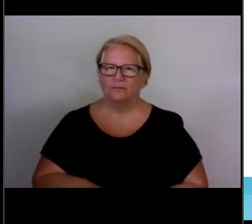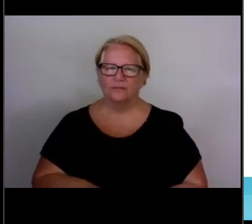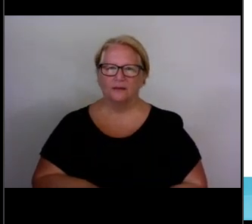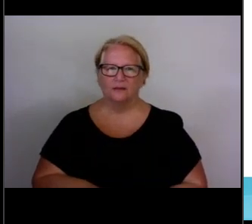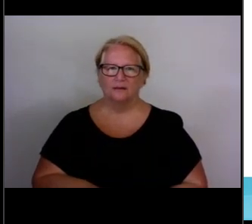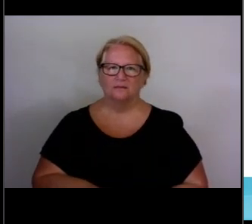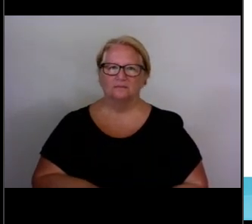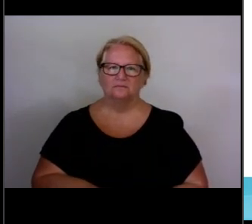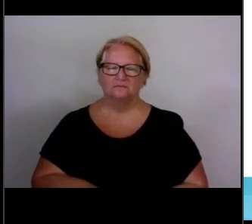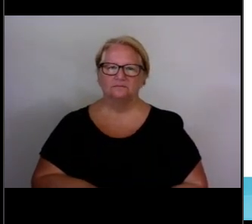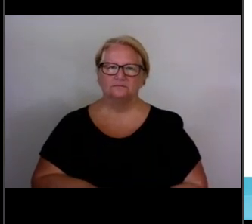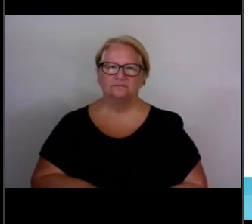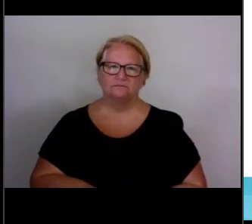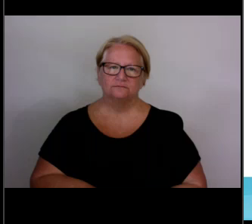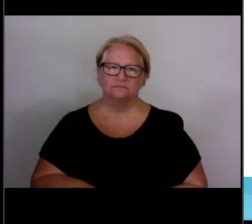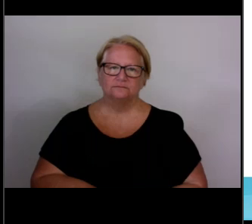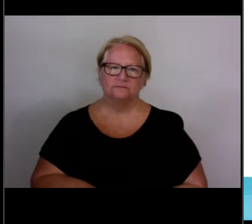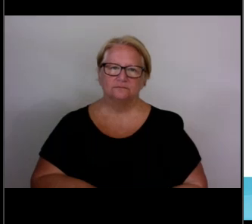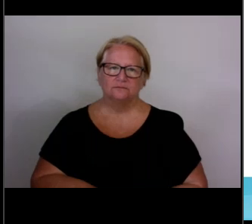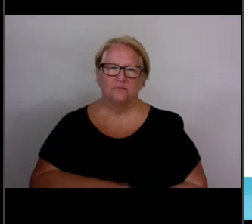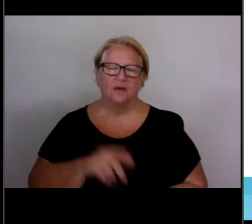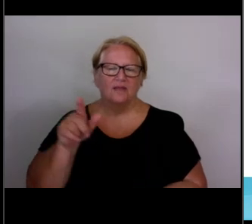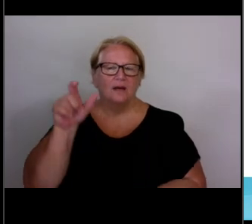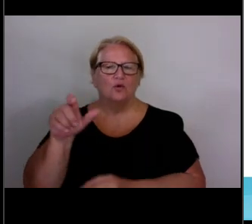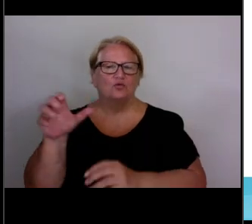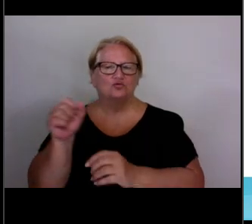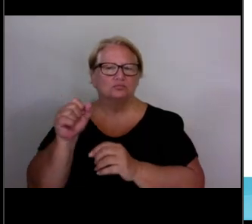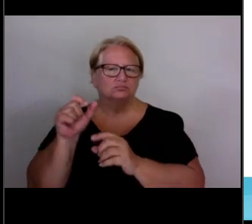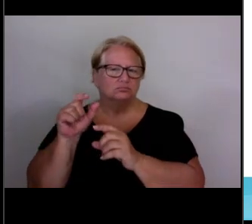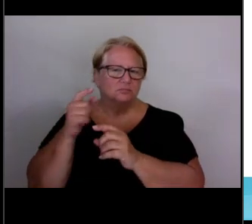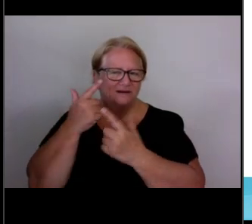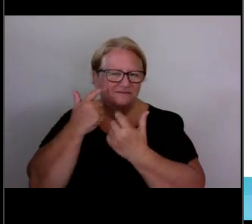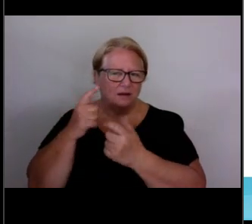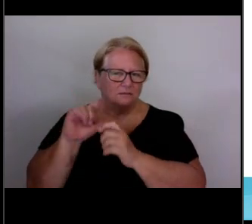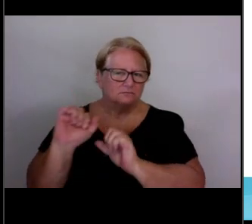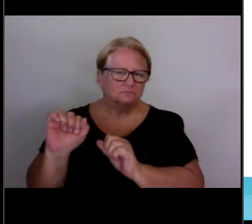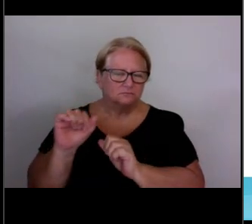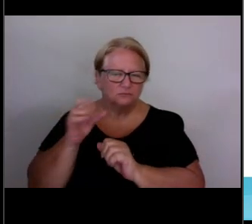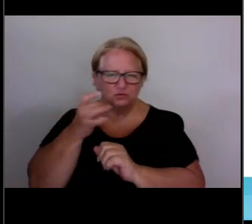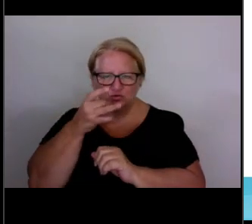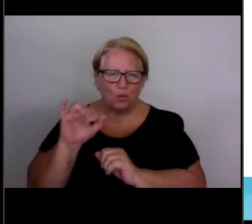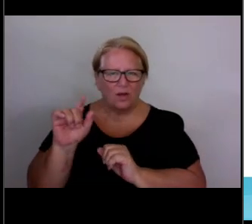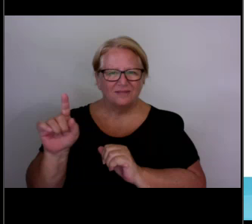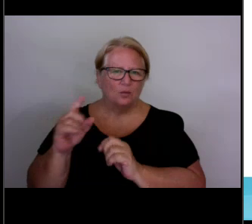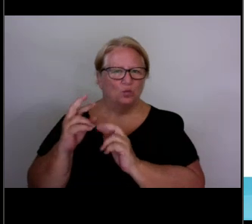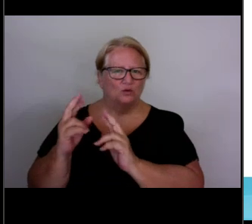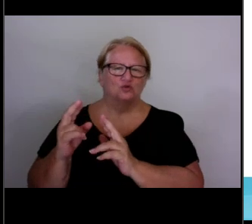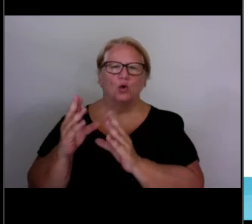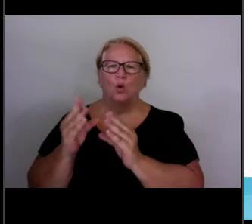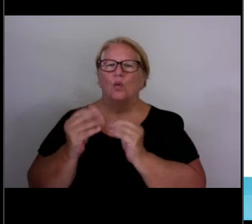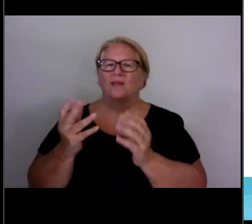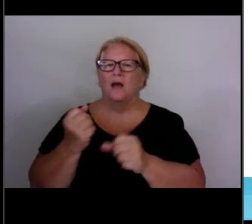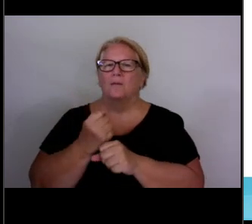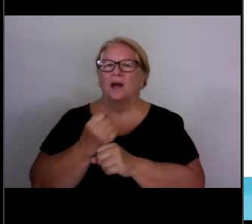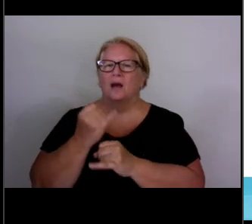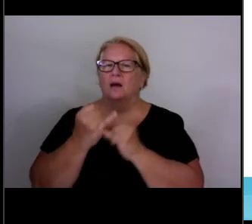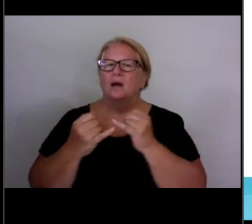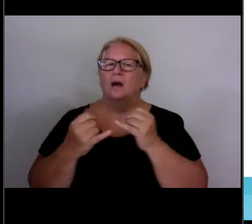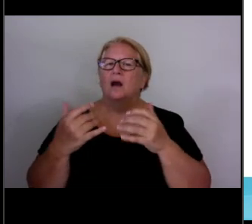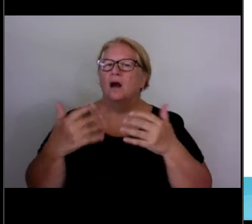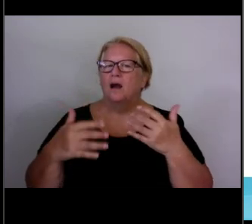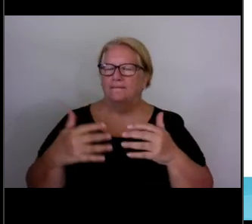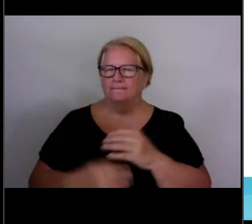canvass the child's perspective and wishes without causing any further harm.